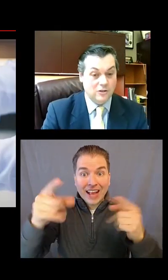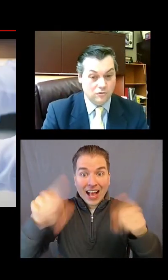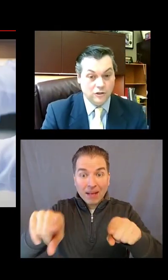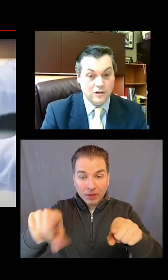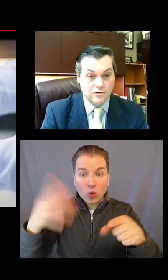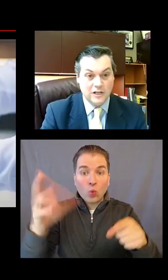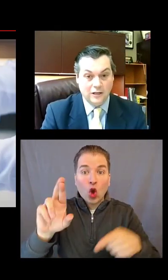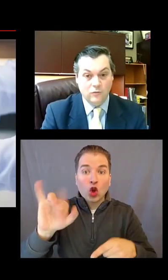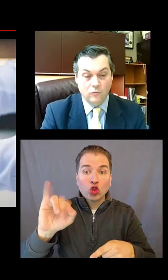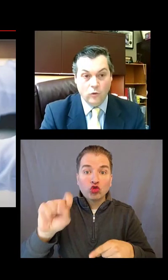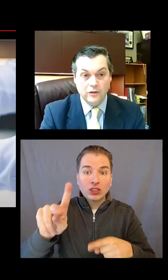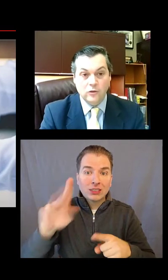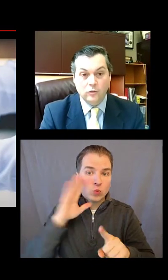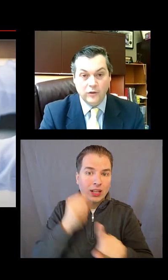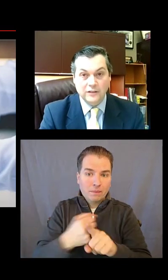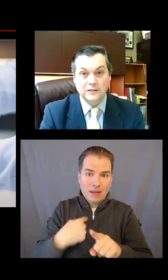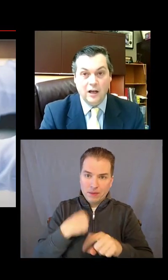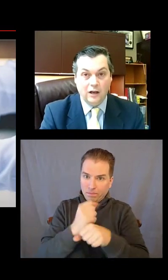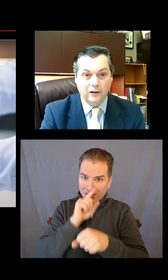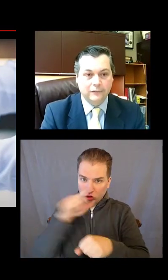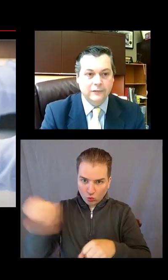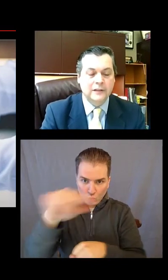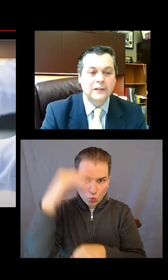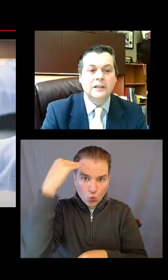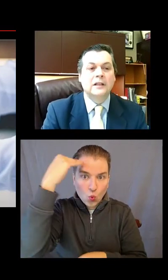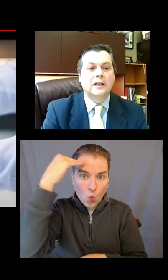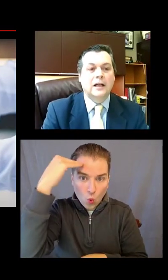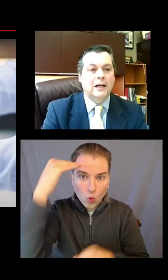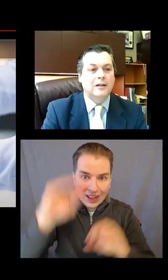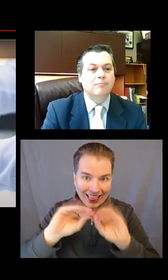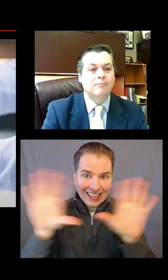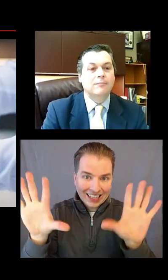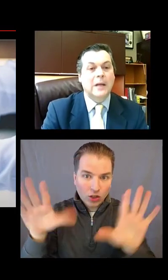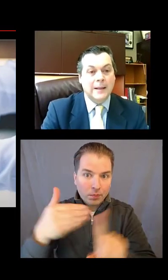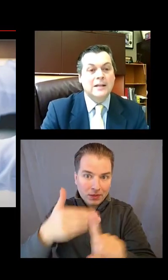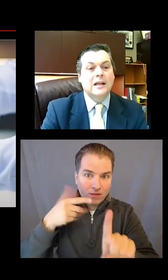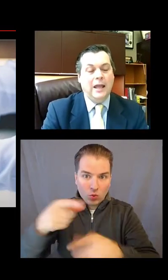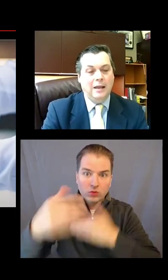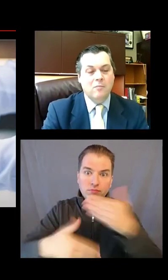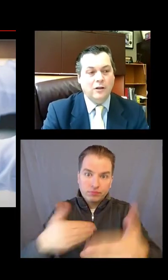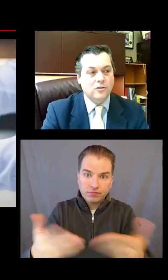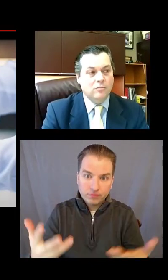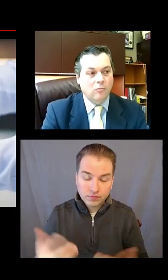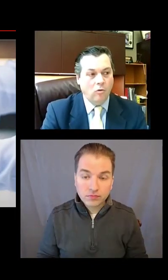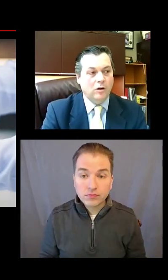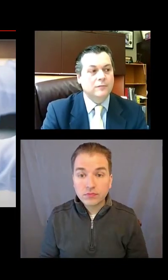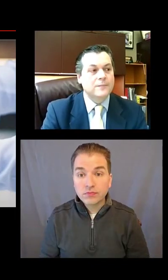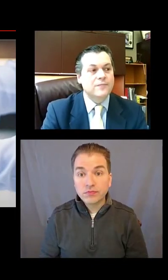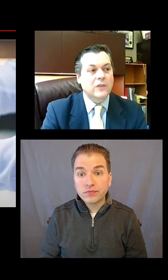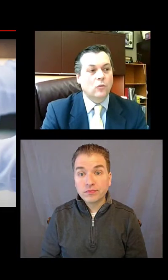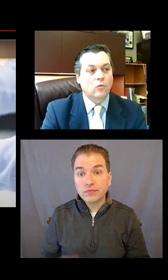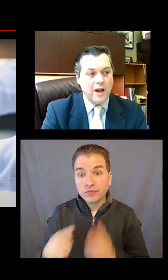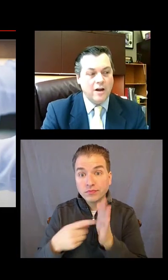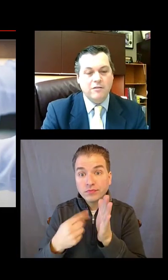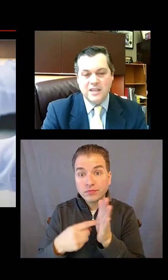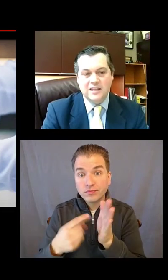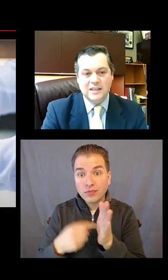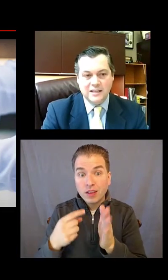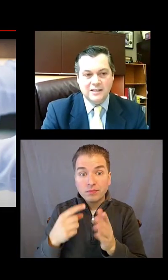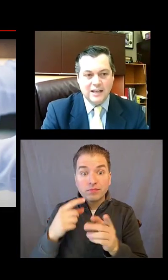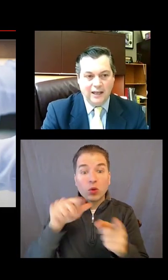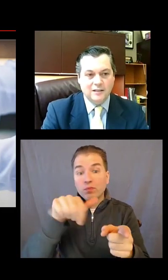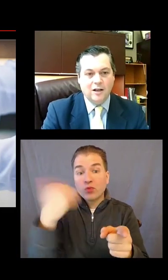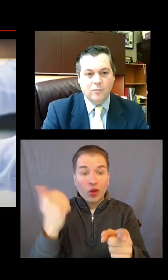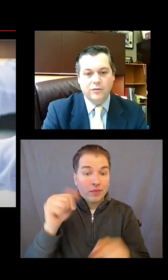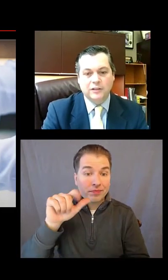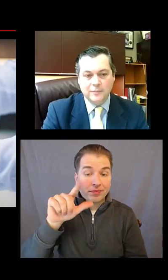have that, you should understand what your risks are. A much more rare thing